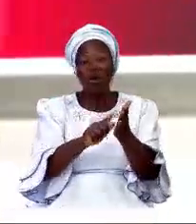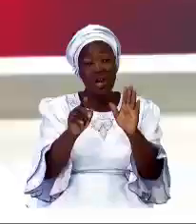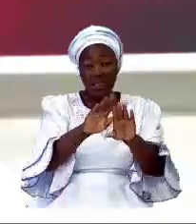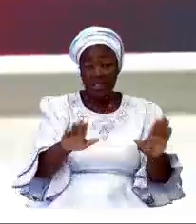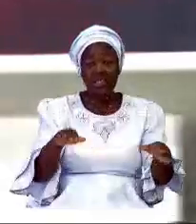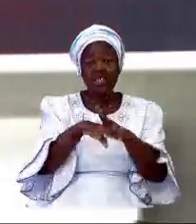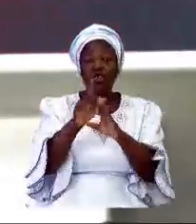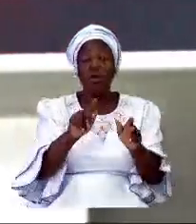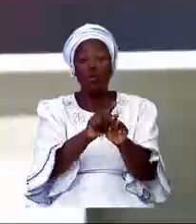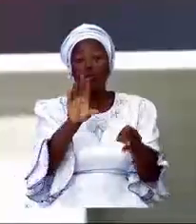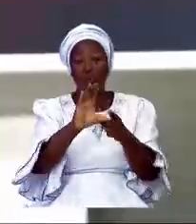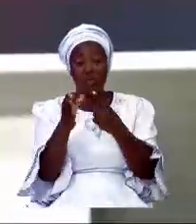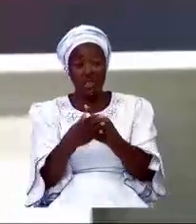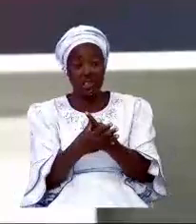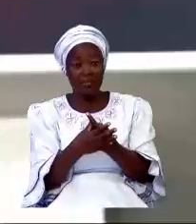of lawlessness,